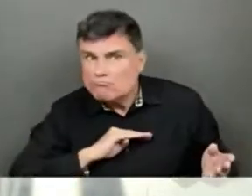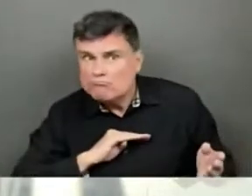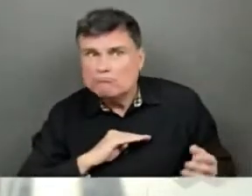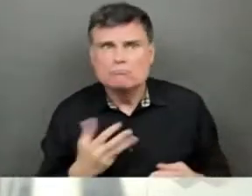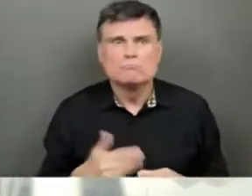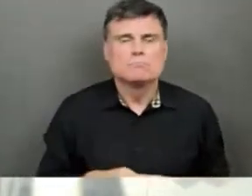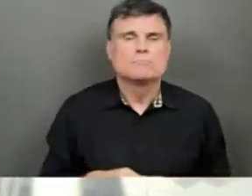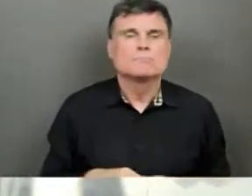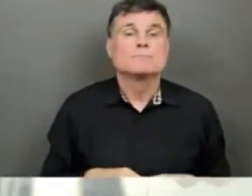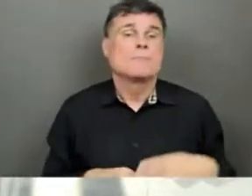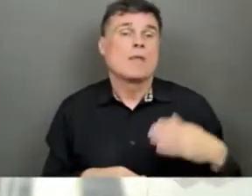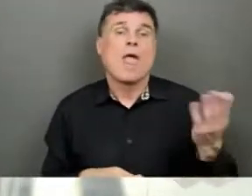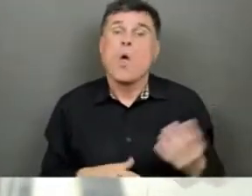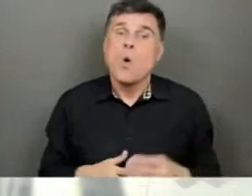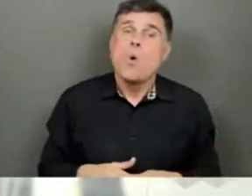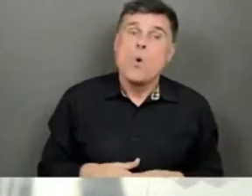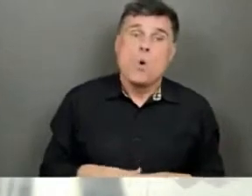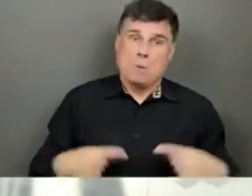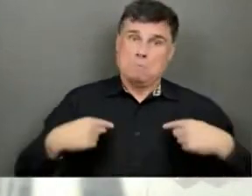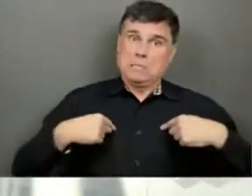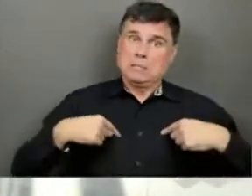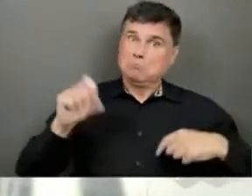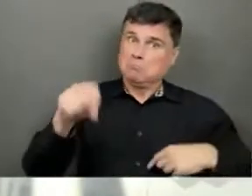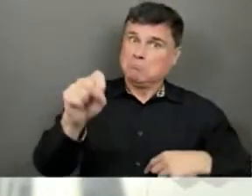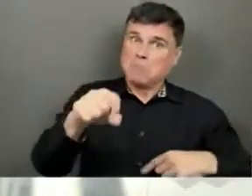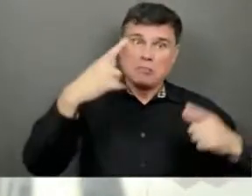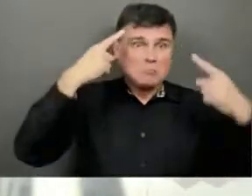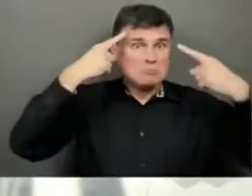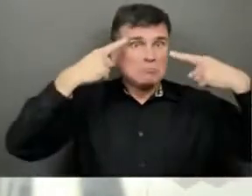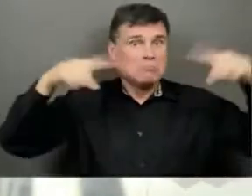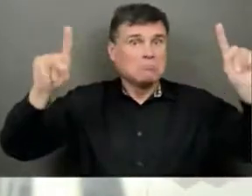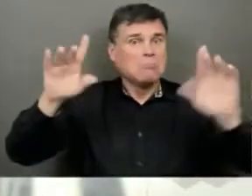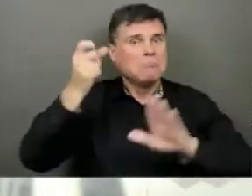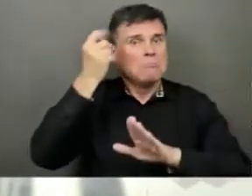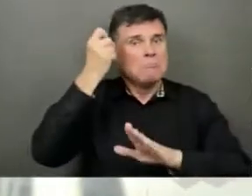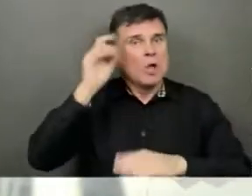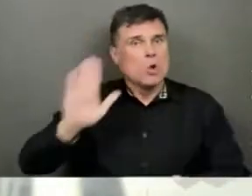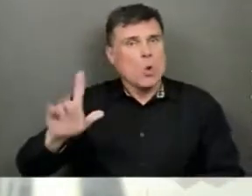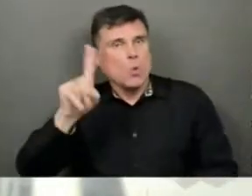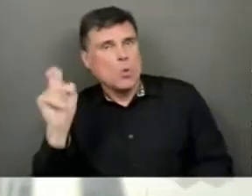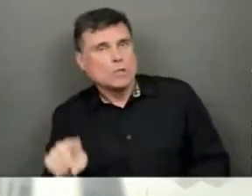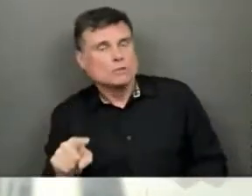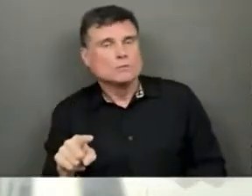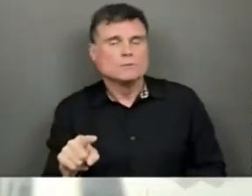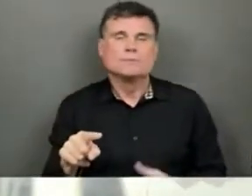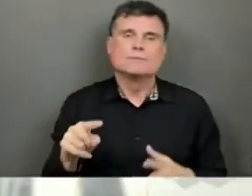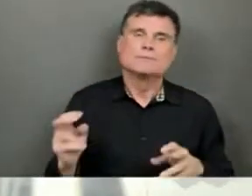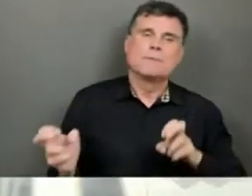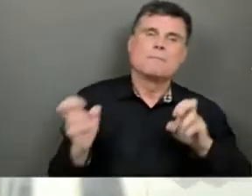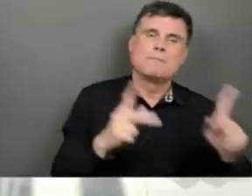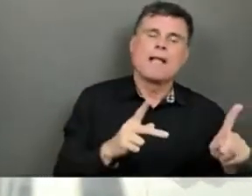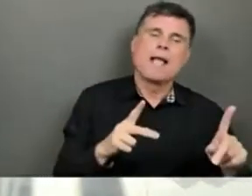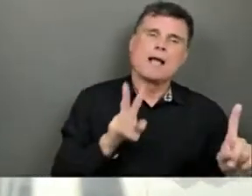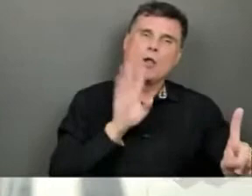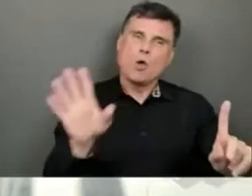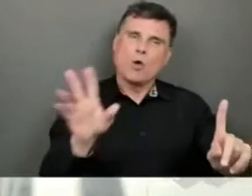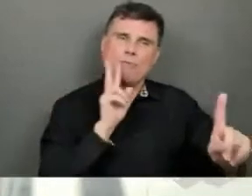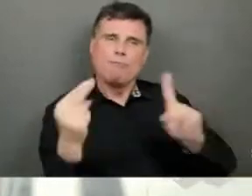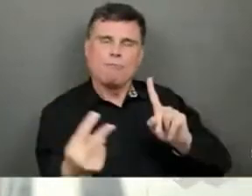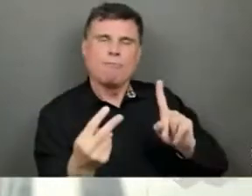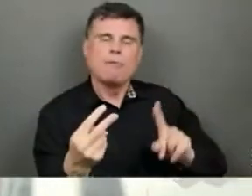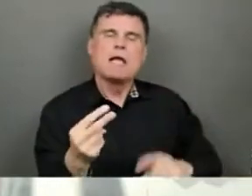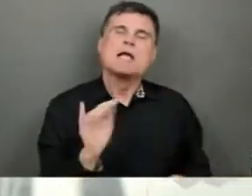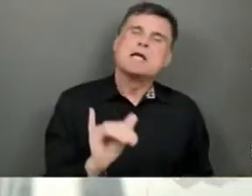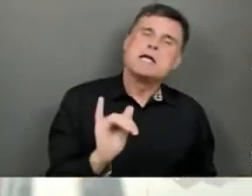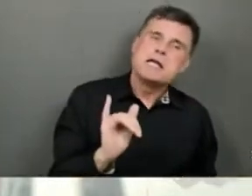success, but there was, and then I got your question, Katie. So I appreciate that, and I appreciate the way you phrased it, and it's good to respond